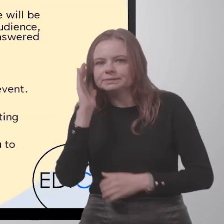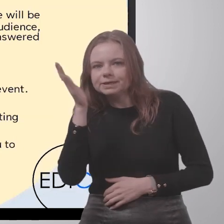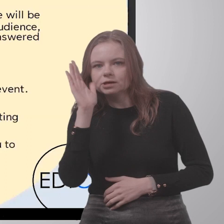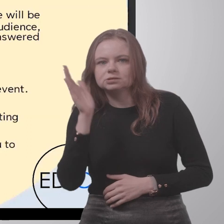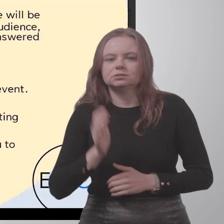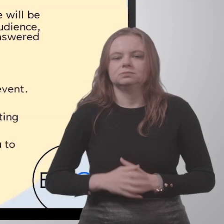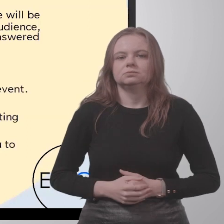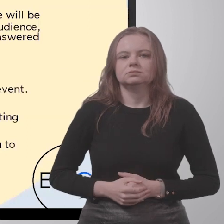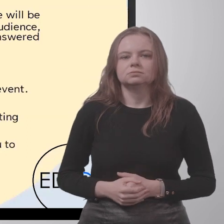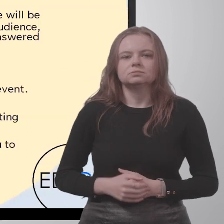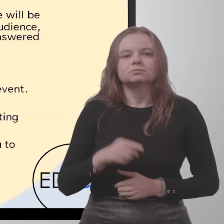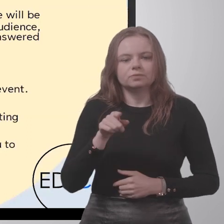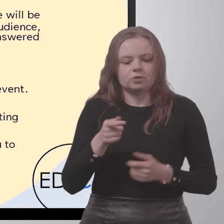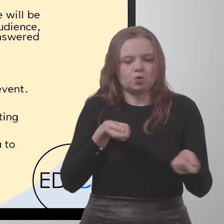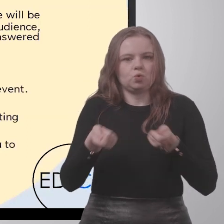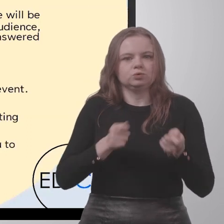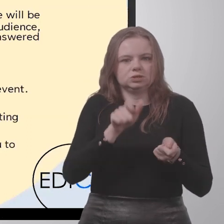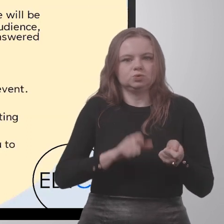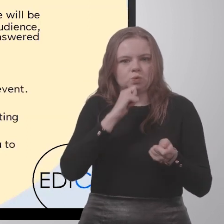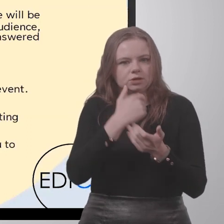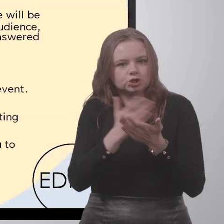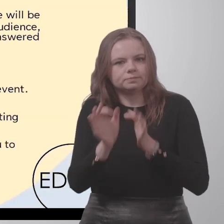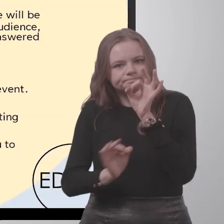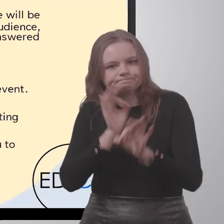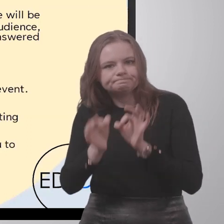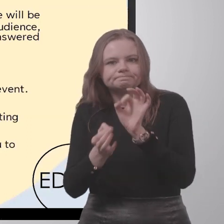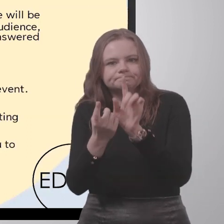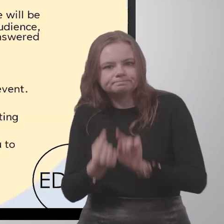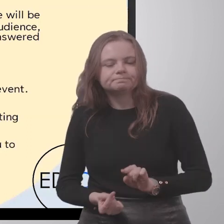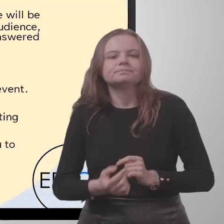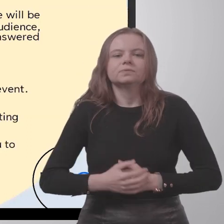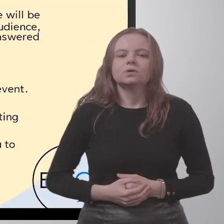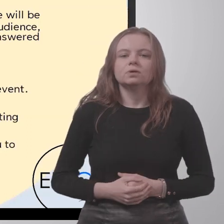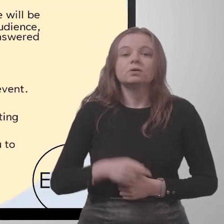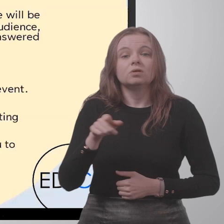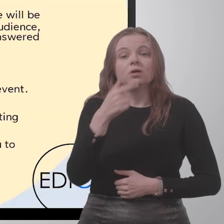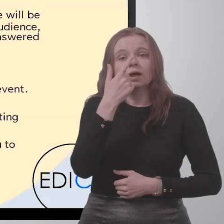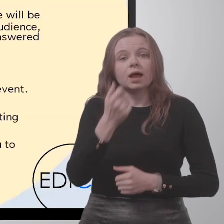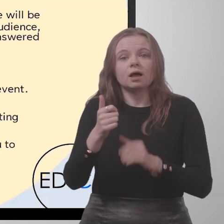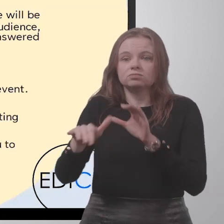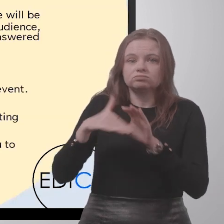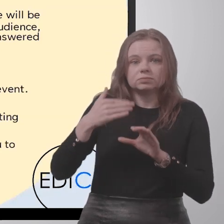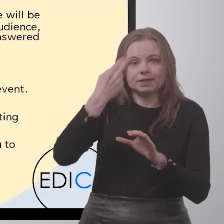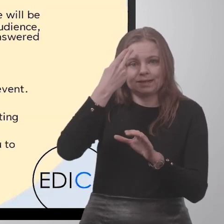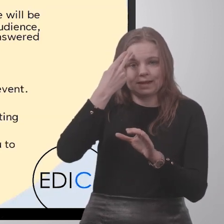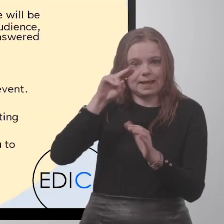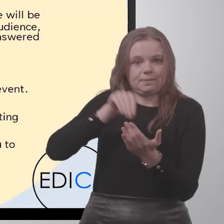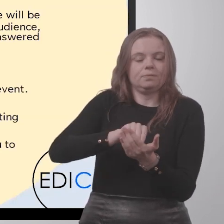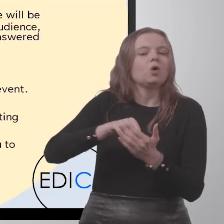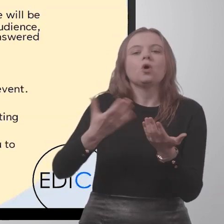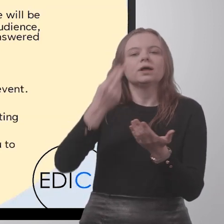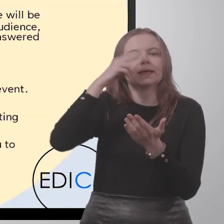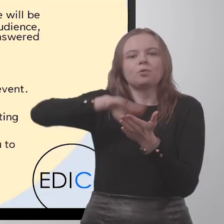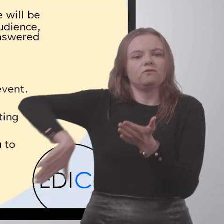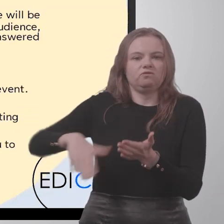shared by the host and other people. So you can submit this with your name or you can do